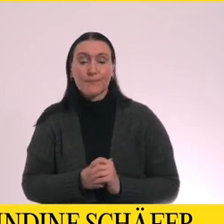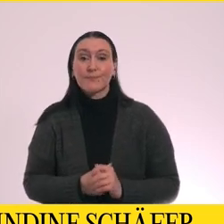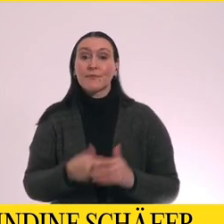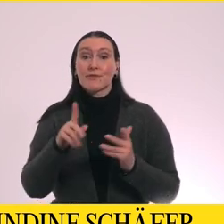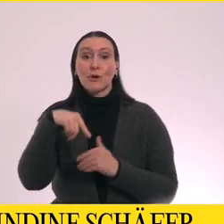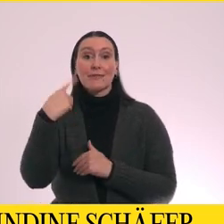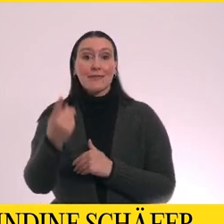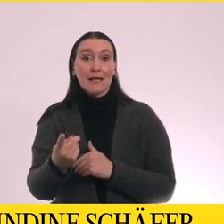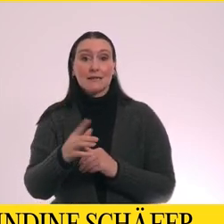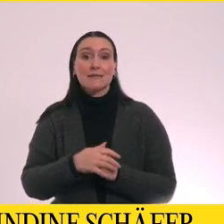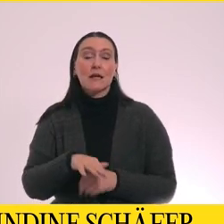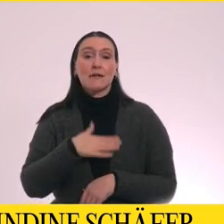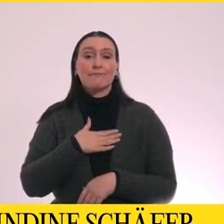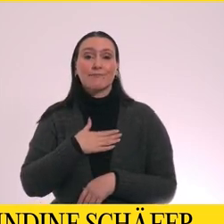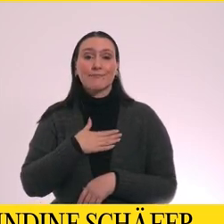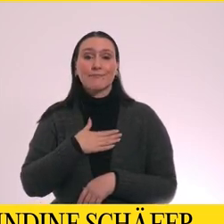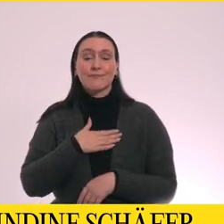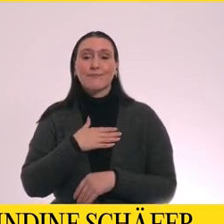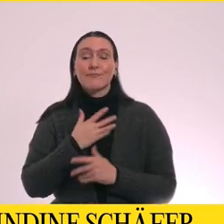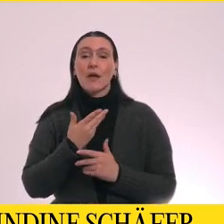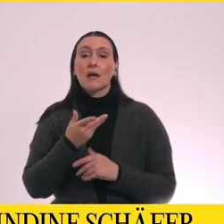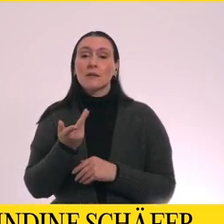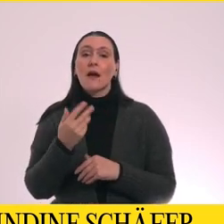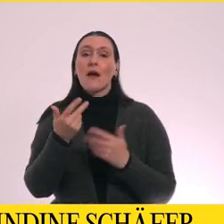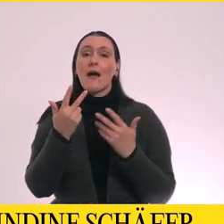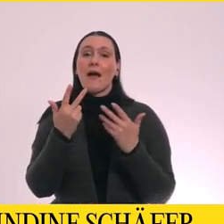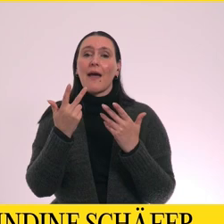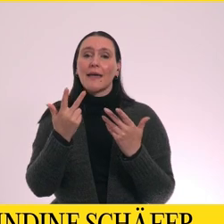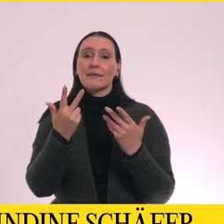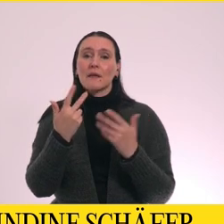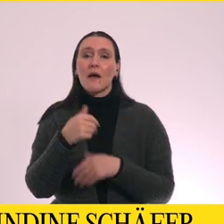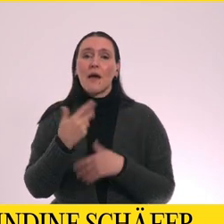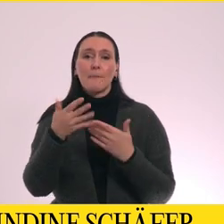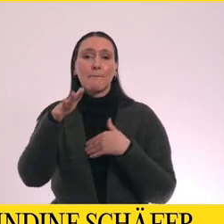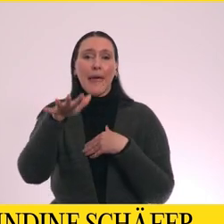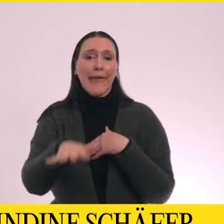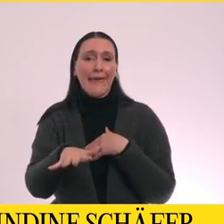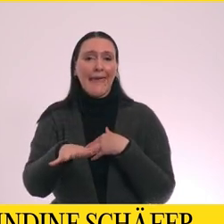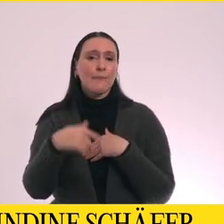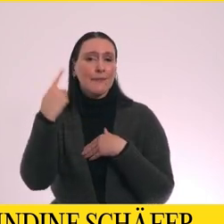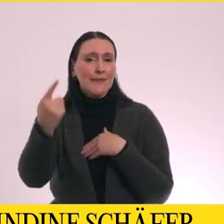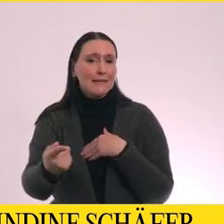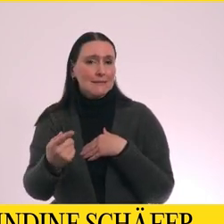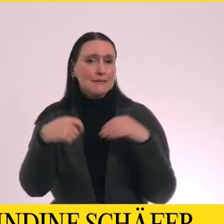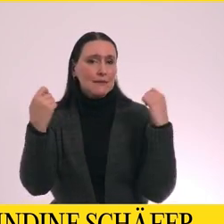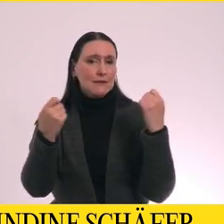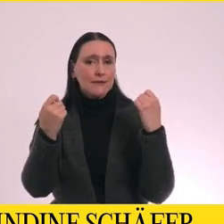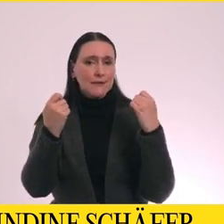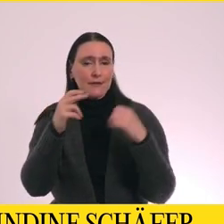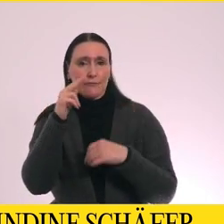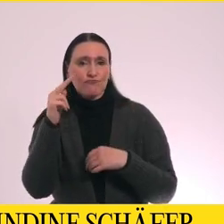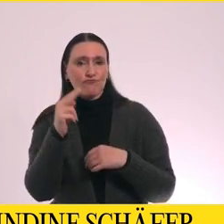on Sunday, the 8th of May. And you can find out more about that on the Documenta 15's website and social